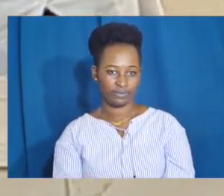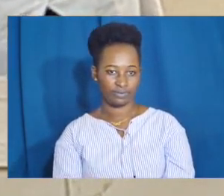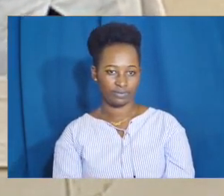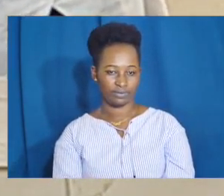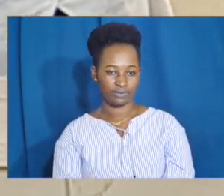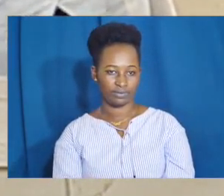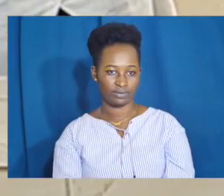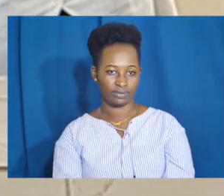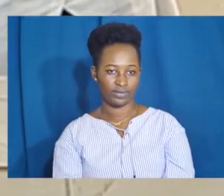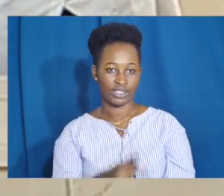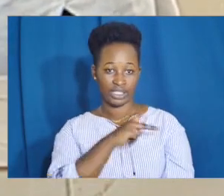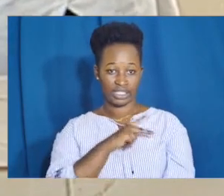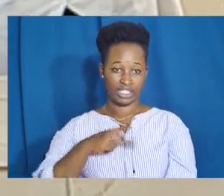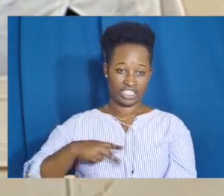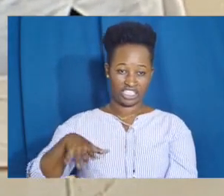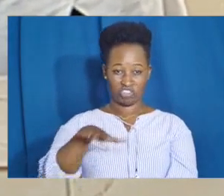kingdom Animalia.